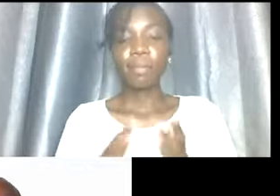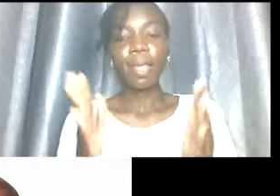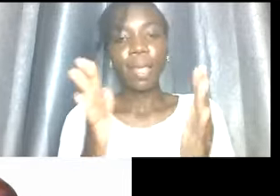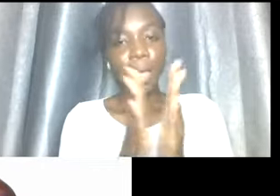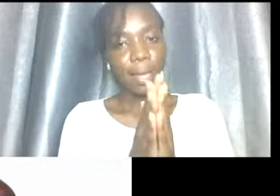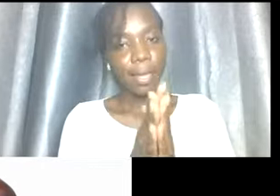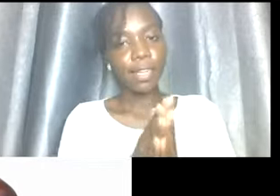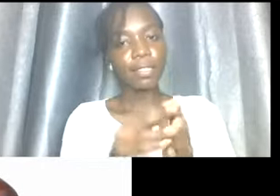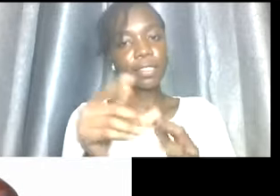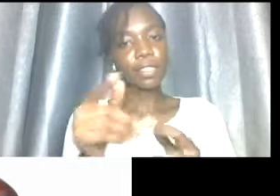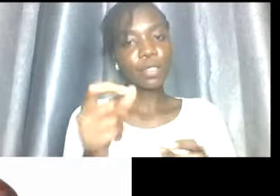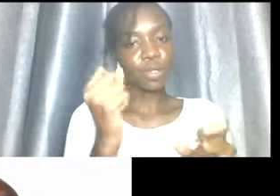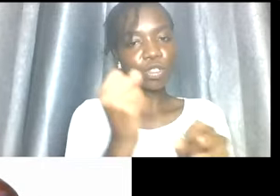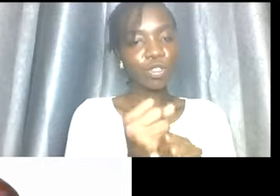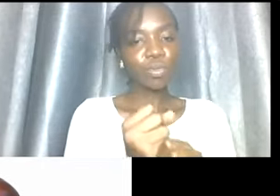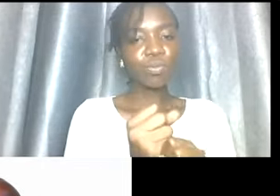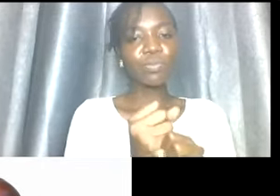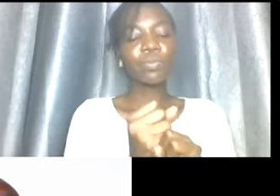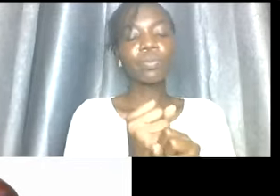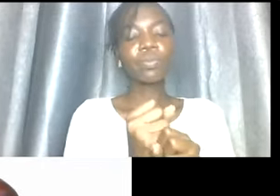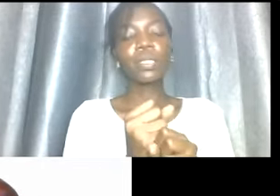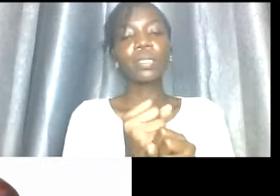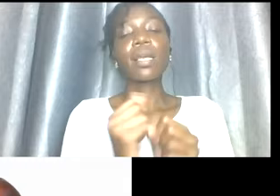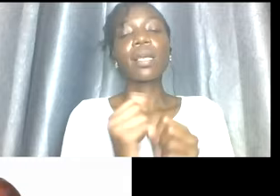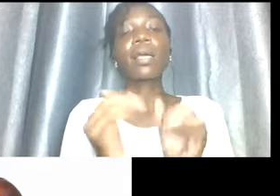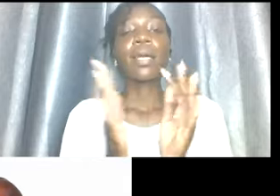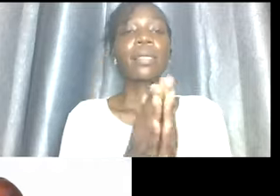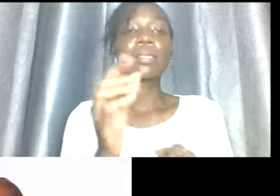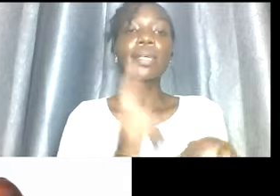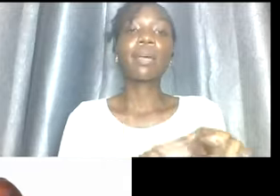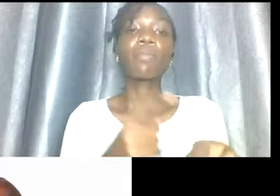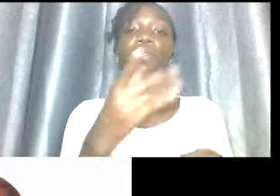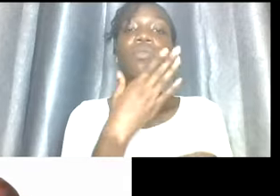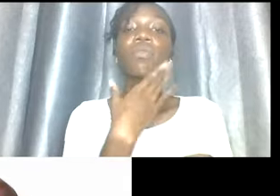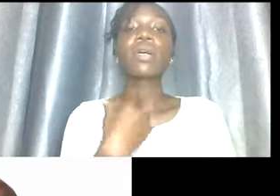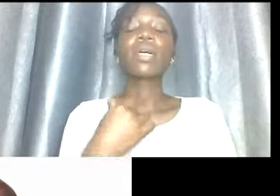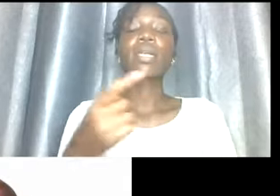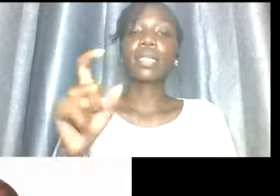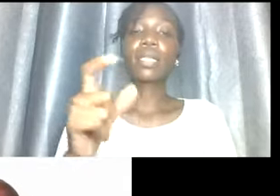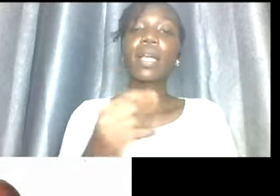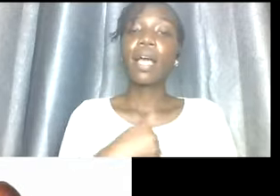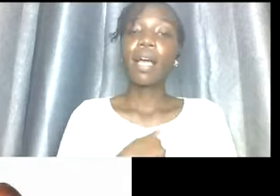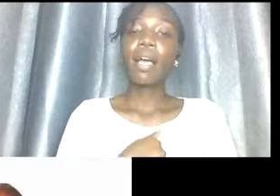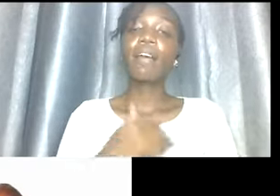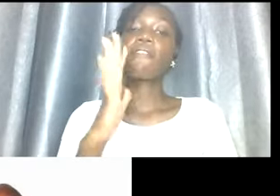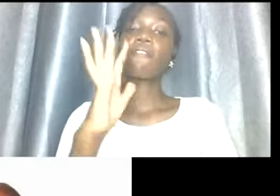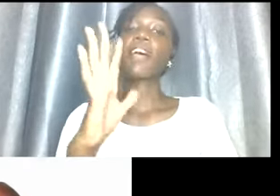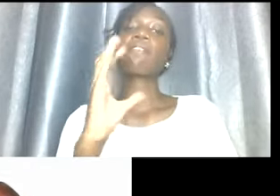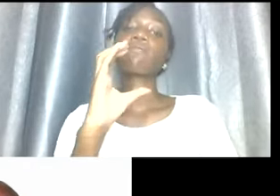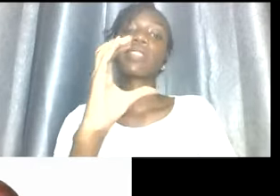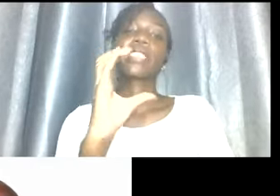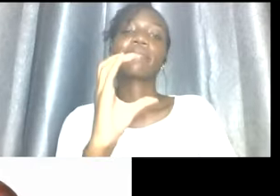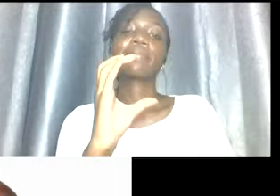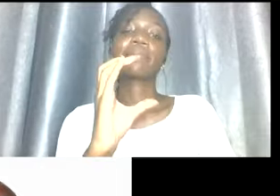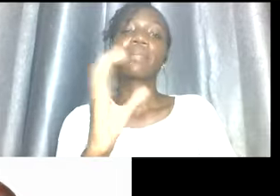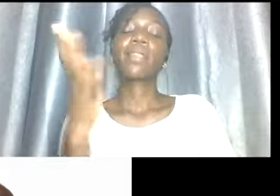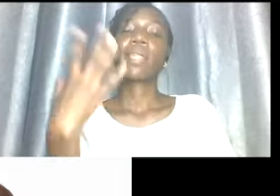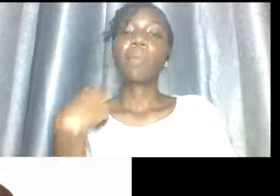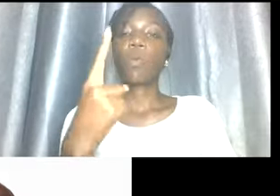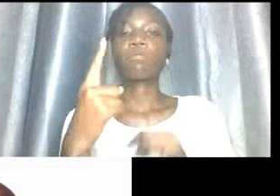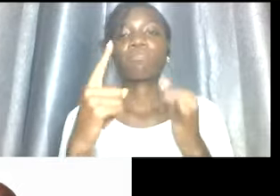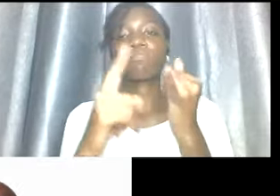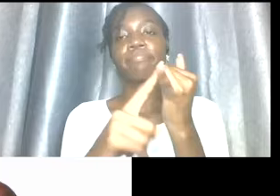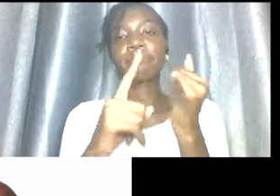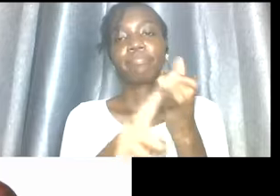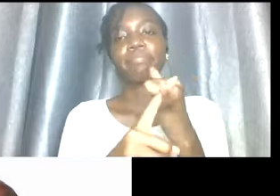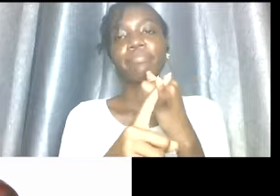increase your capacity. And to increase your capacity, there are 5 C's I want to leave with you. First,